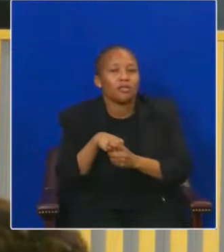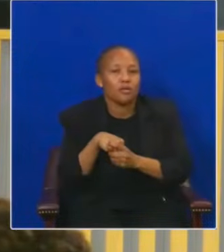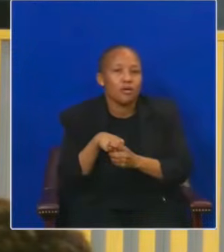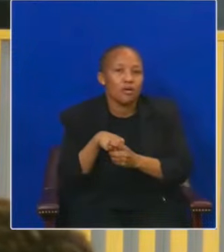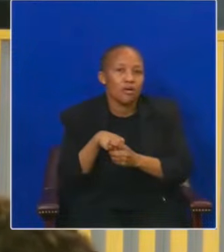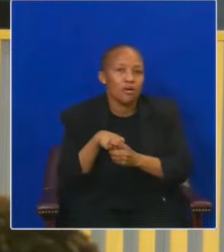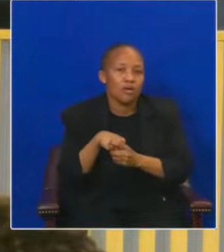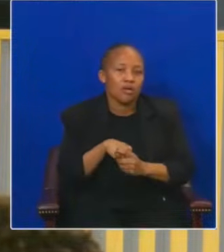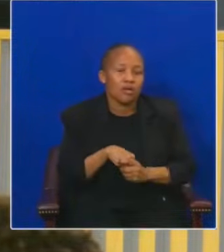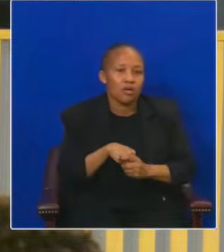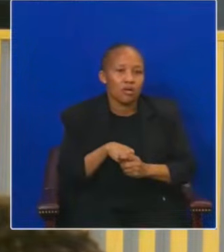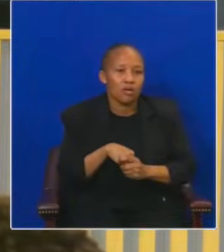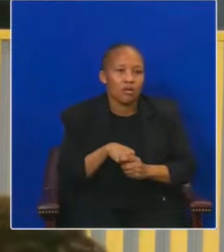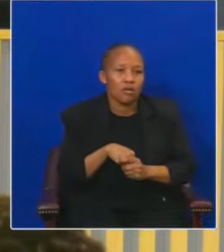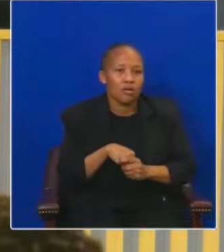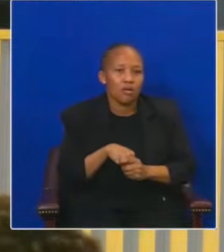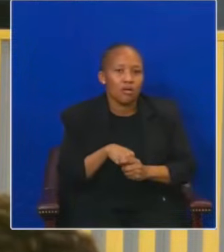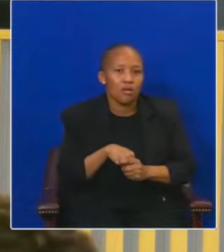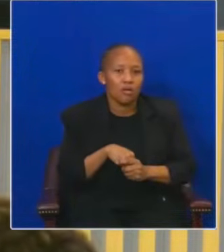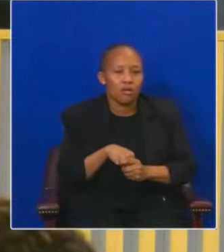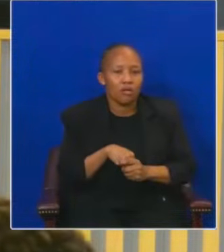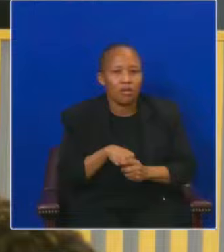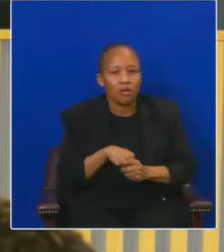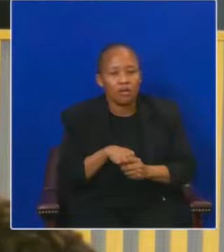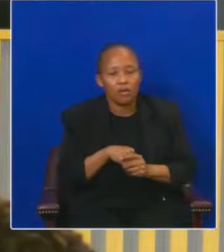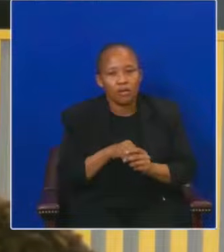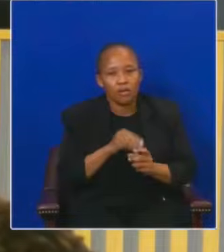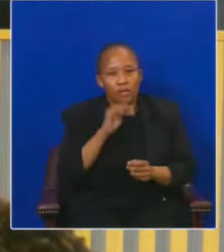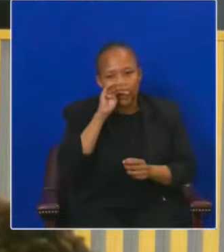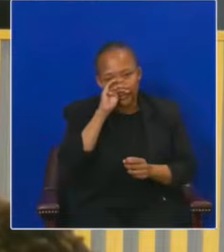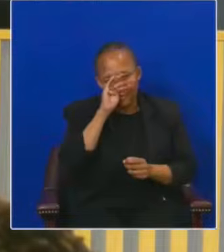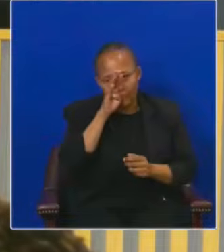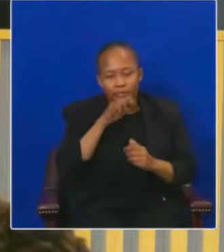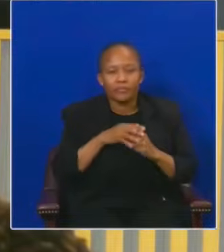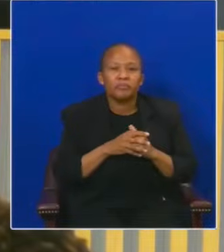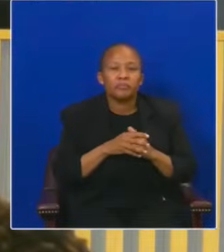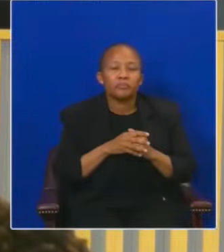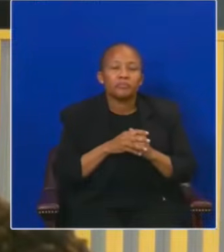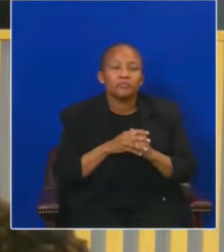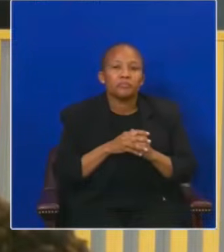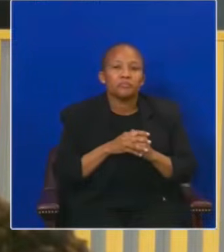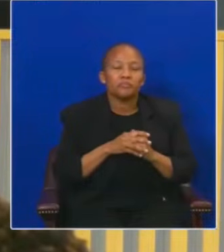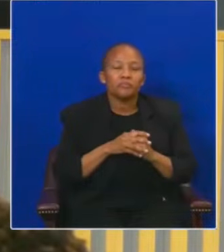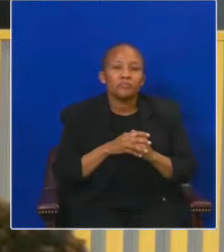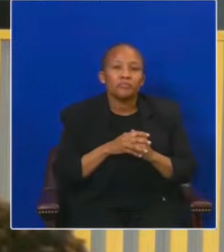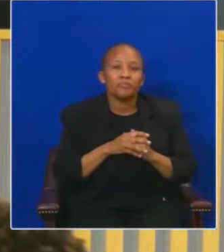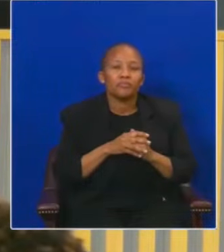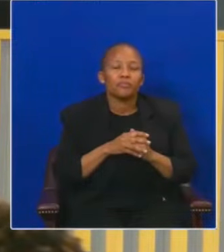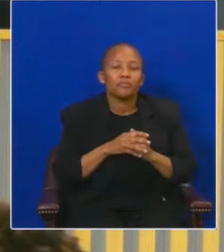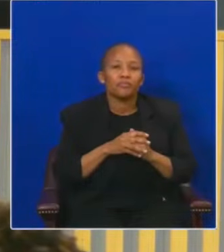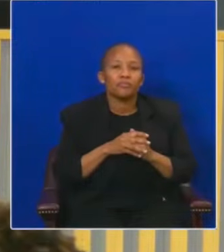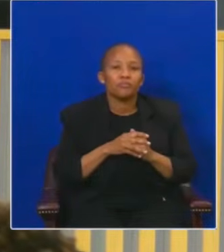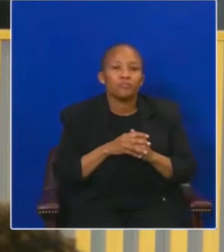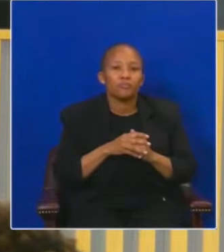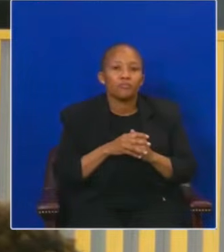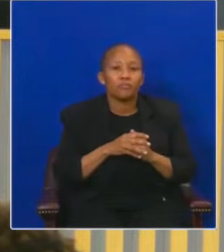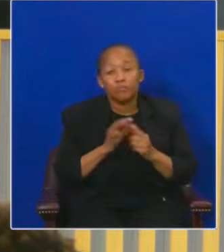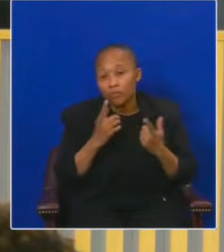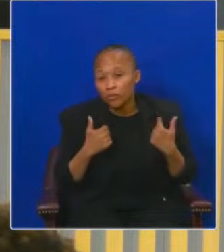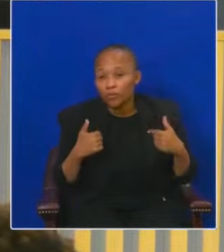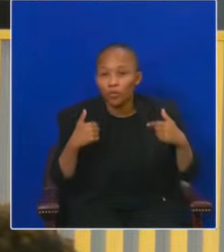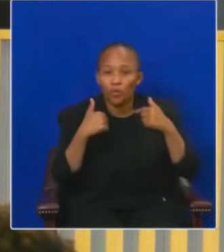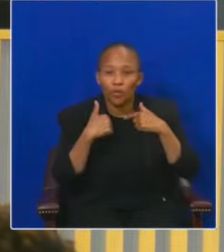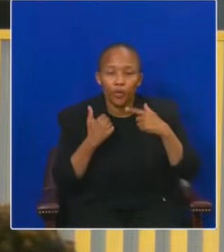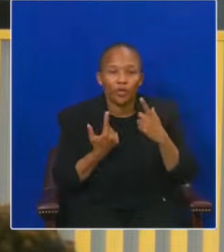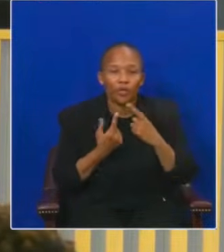in the case whereby now we were officially charging Mr.